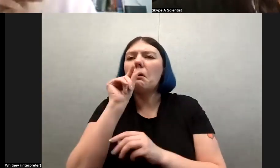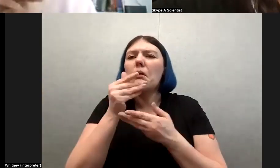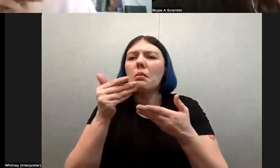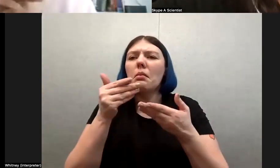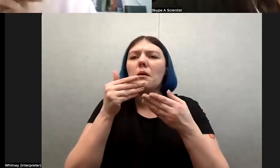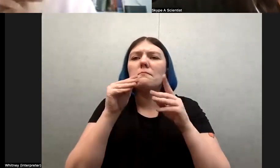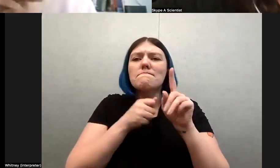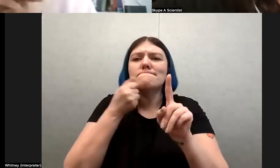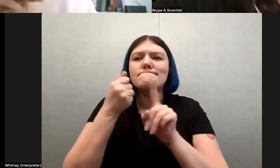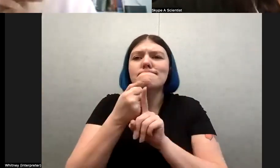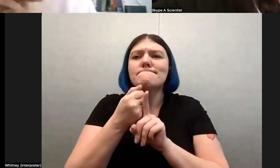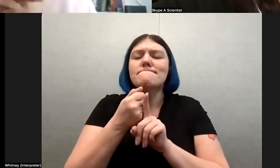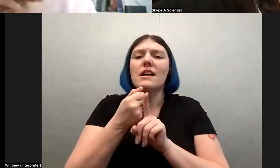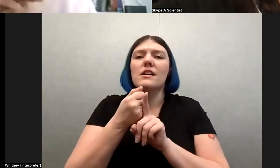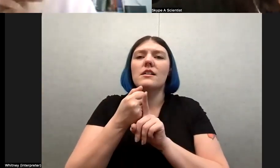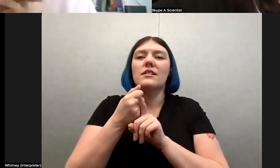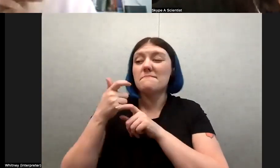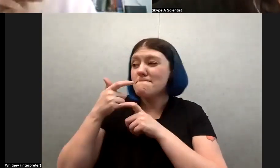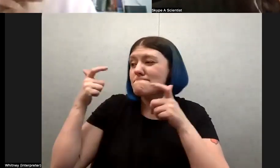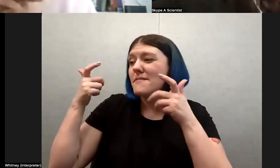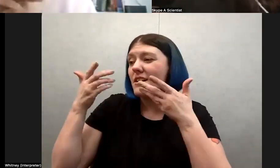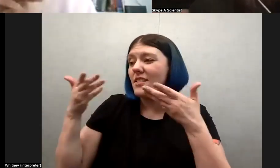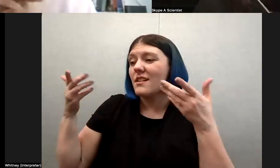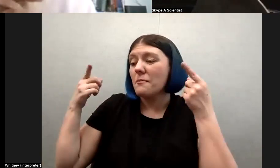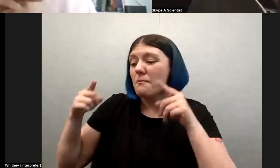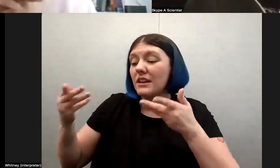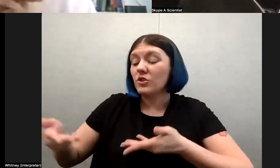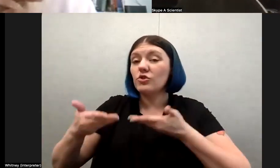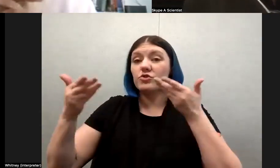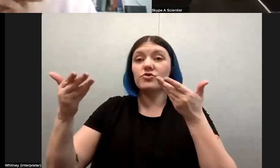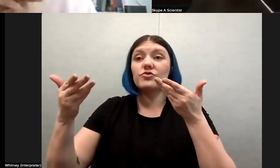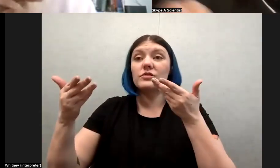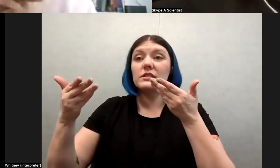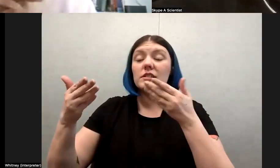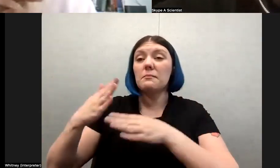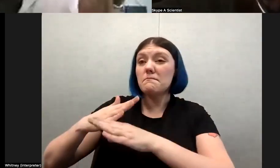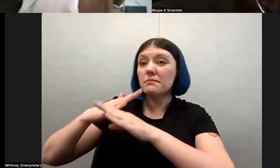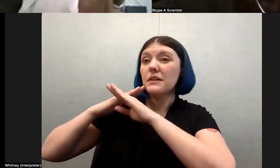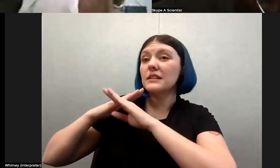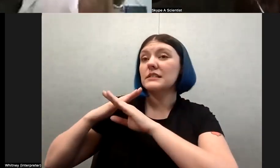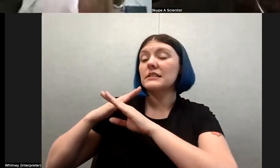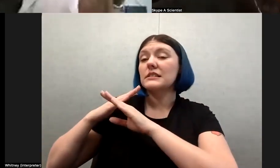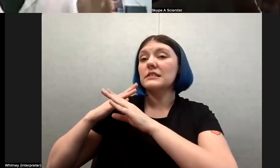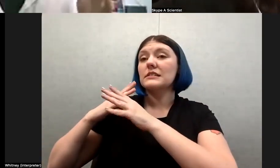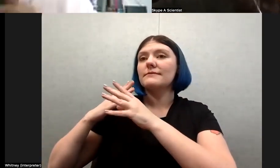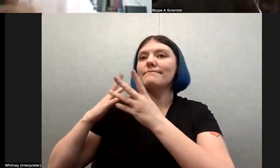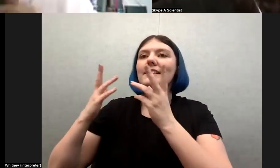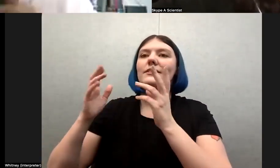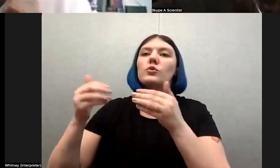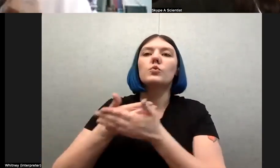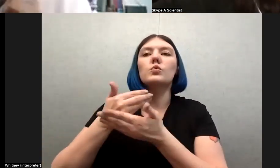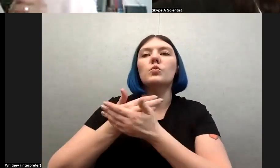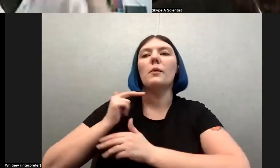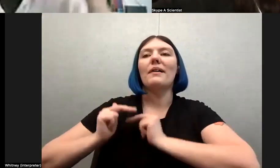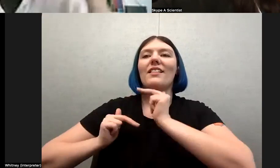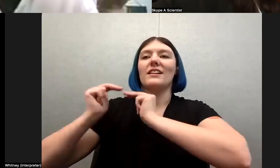if a big thing in the Everglades, protecting the Everglades is new urban construction, for example. And those